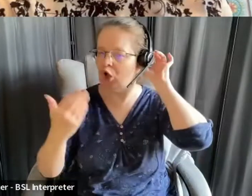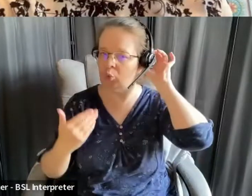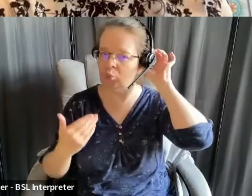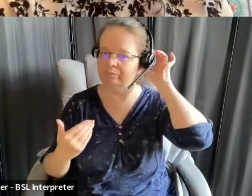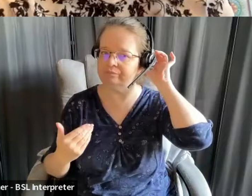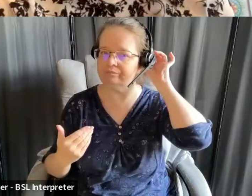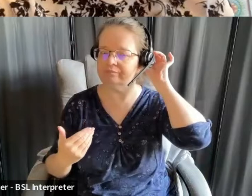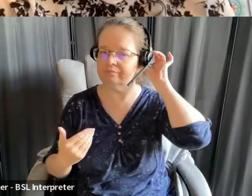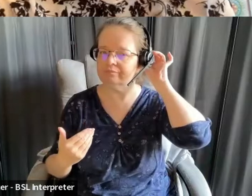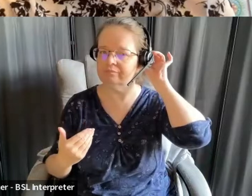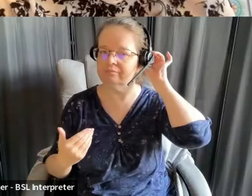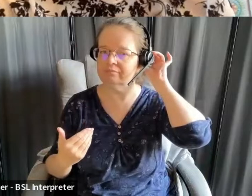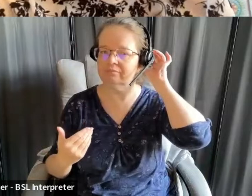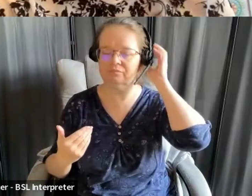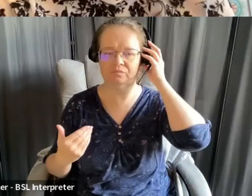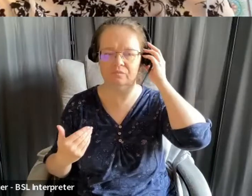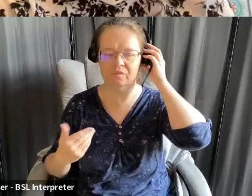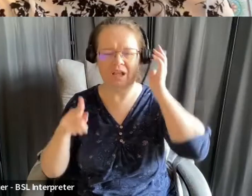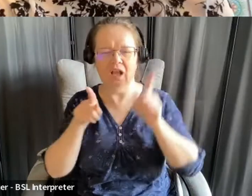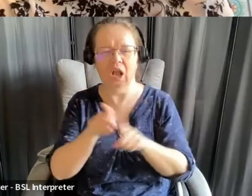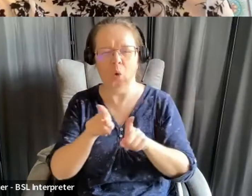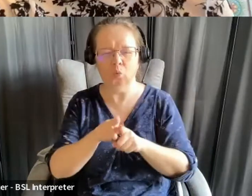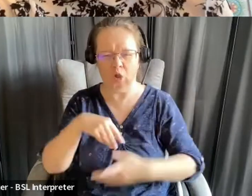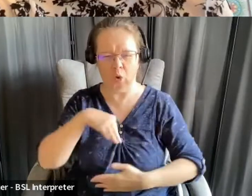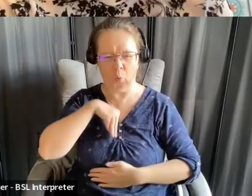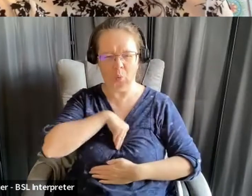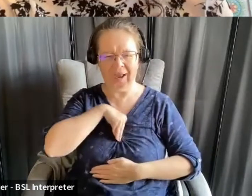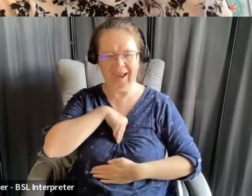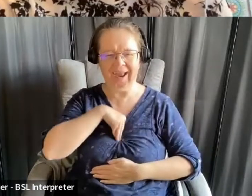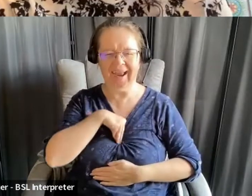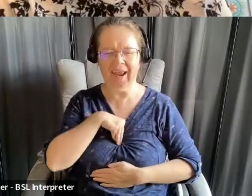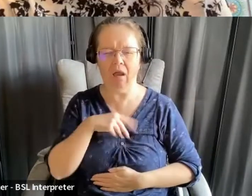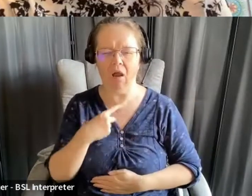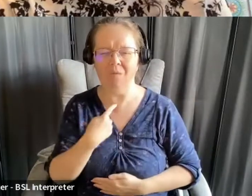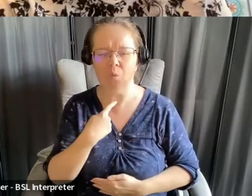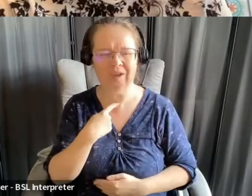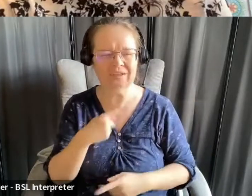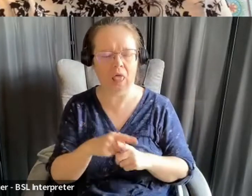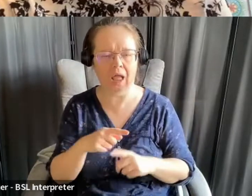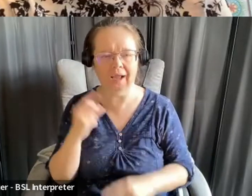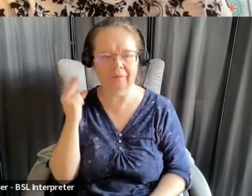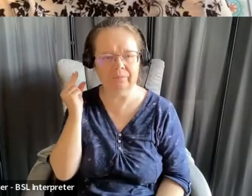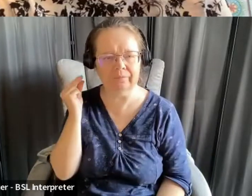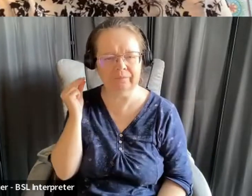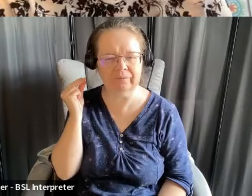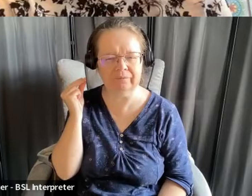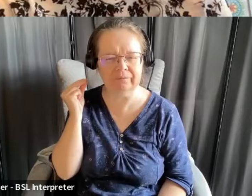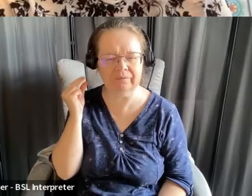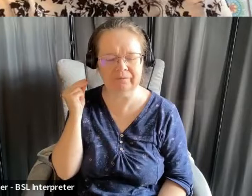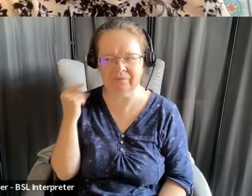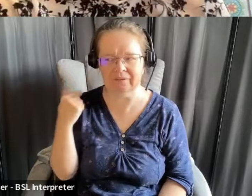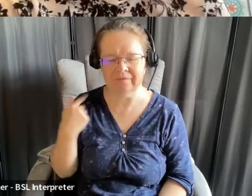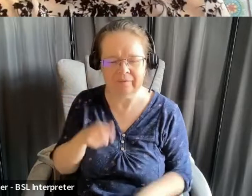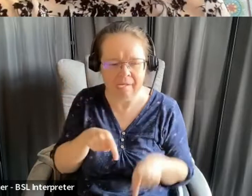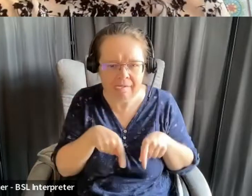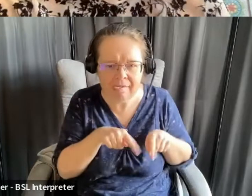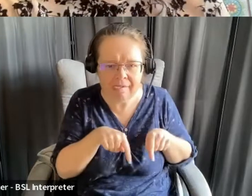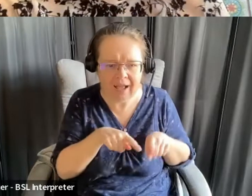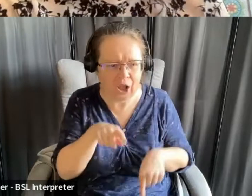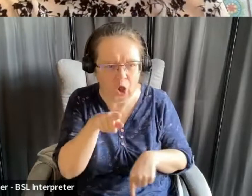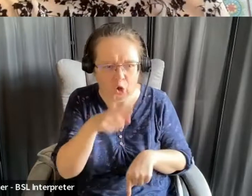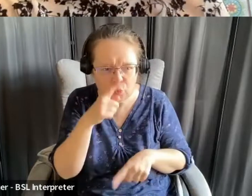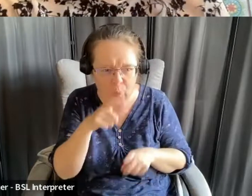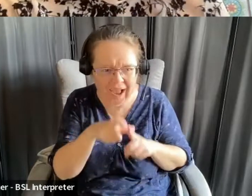But it's also that inner voice that's sort of whispering to us all that we can be and do